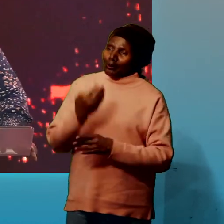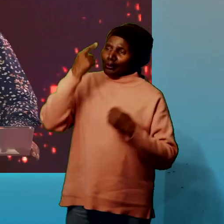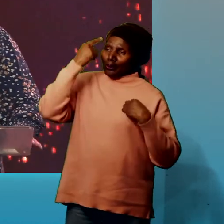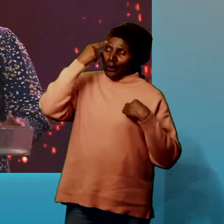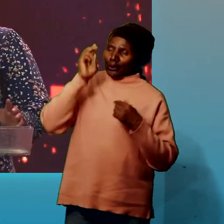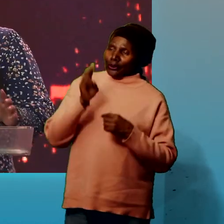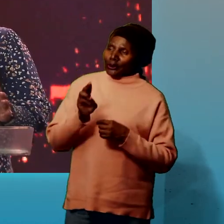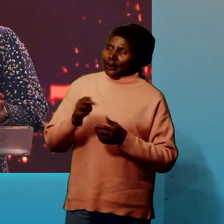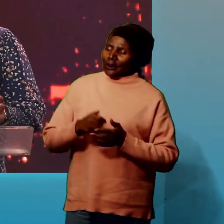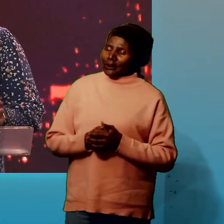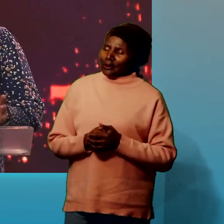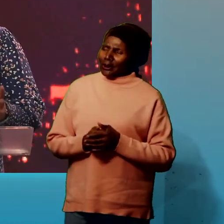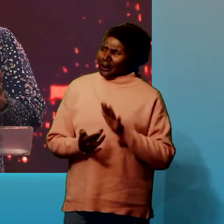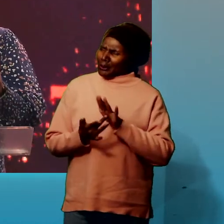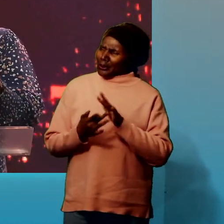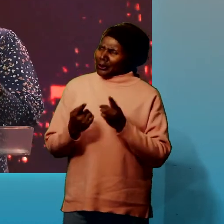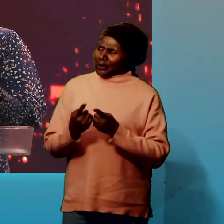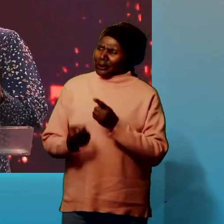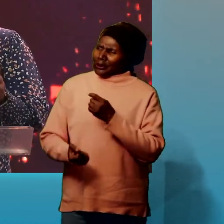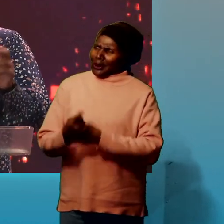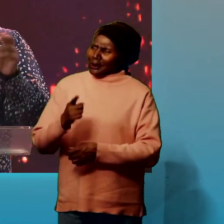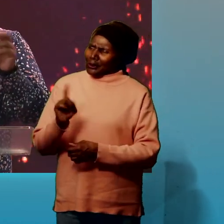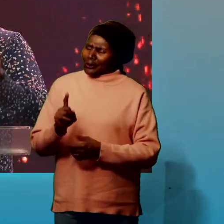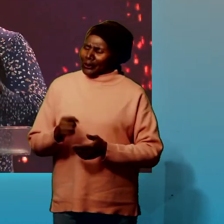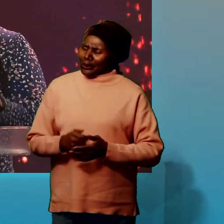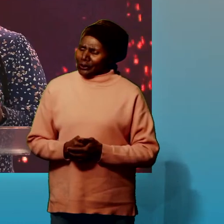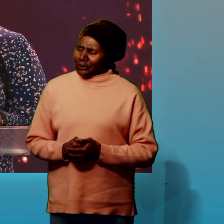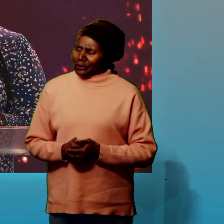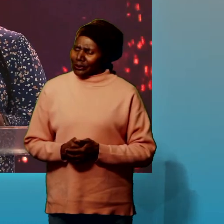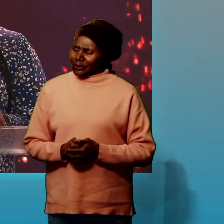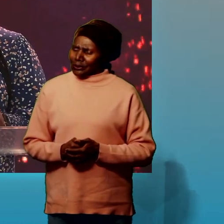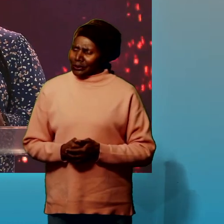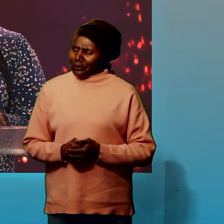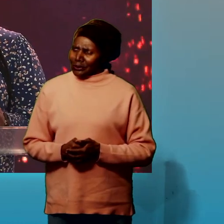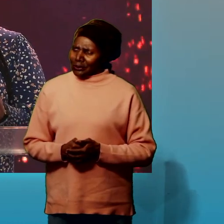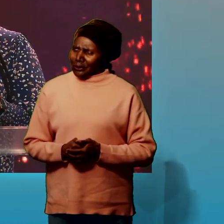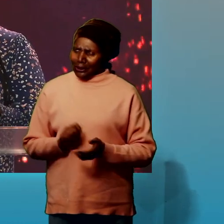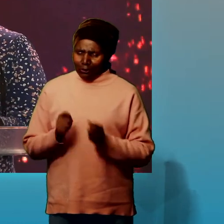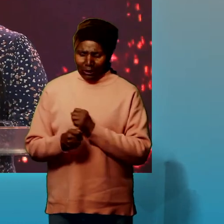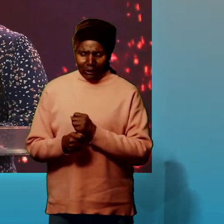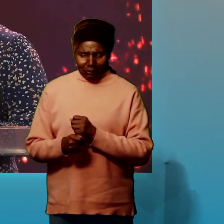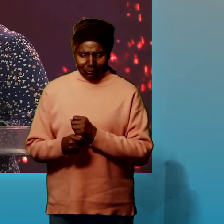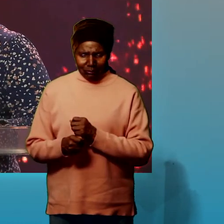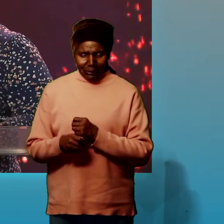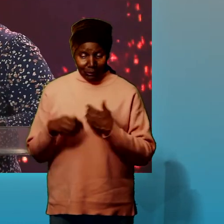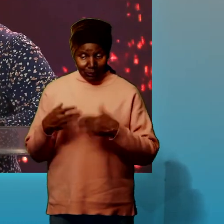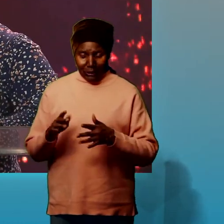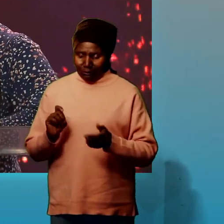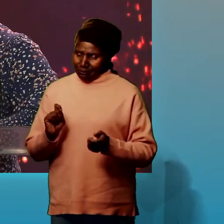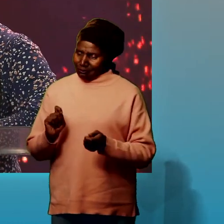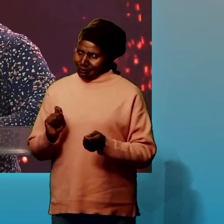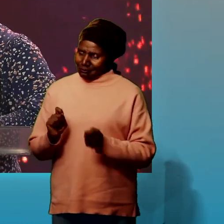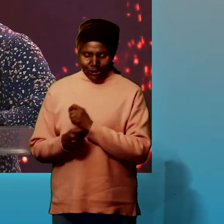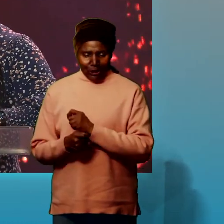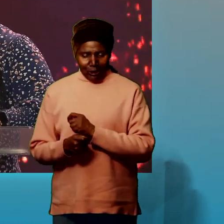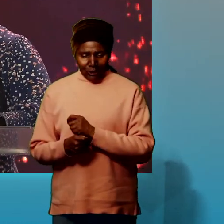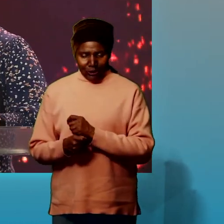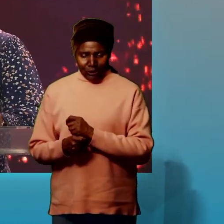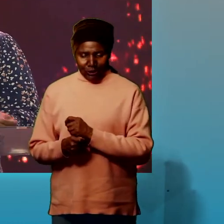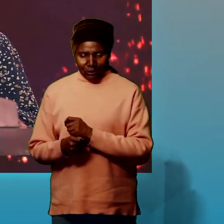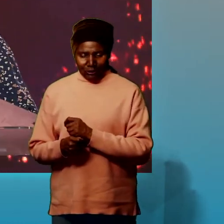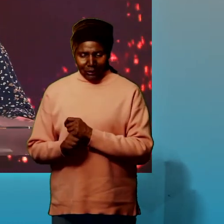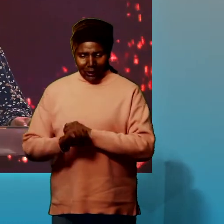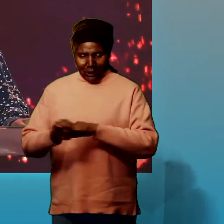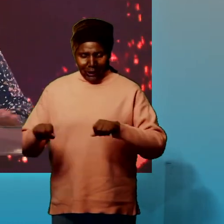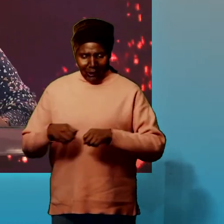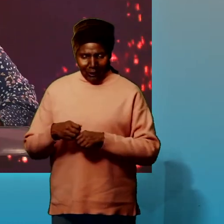significant things happened that shaped the rest of our journey with Jesus Christ? Keep